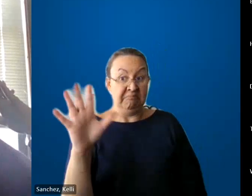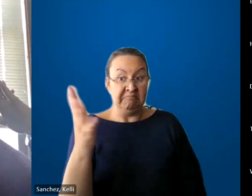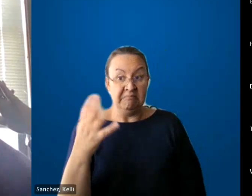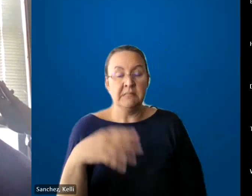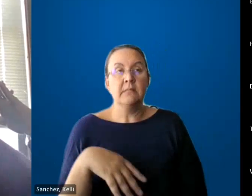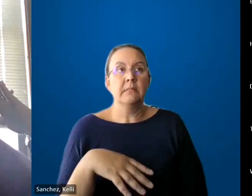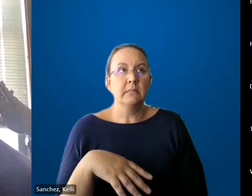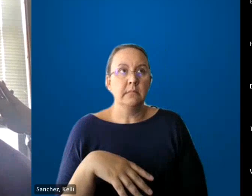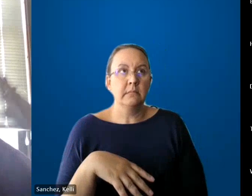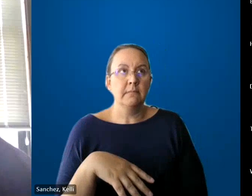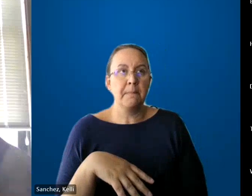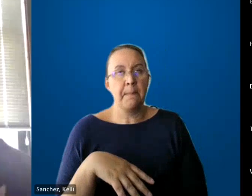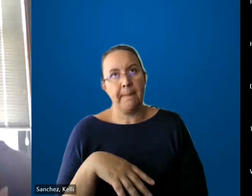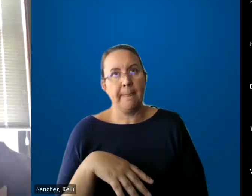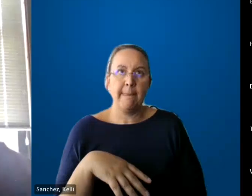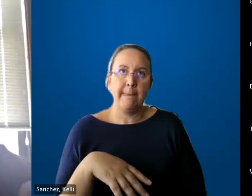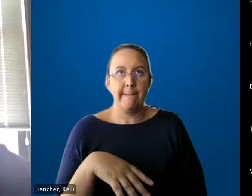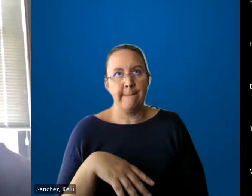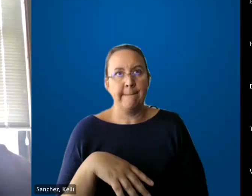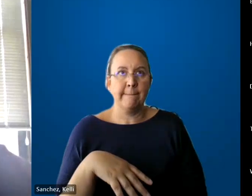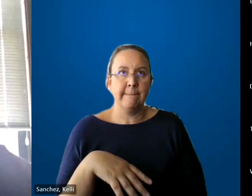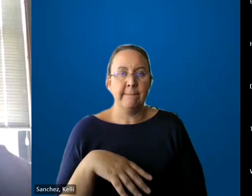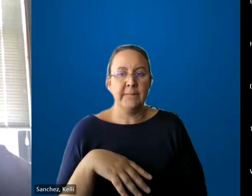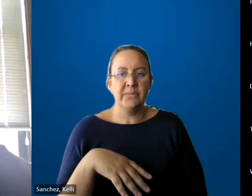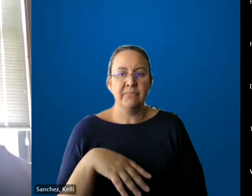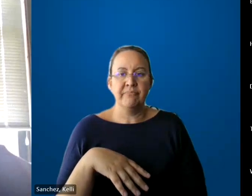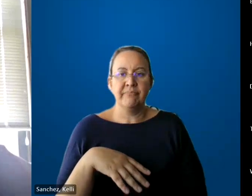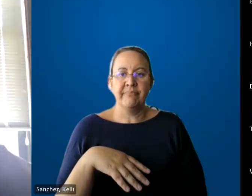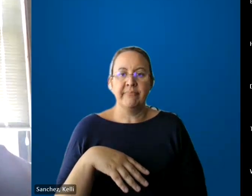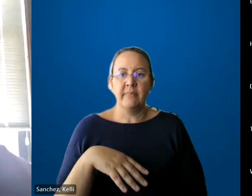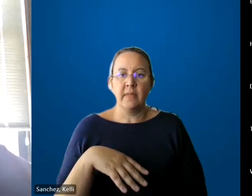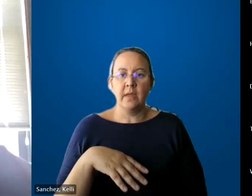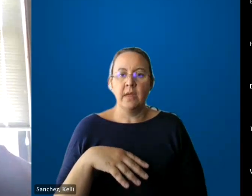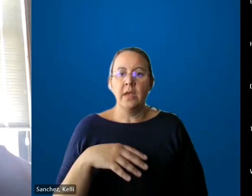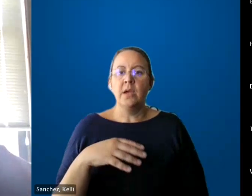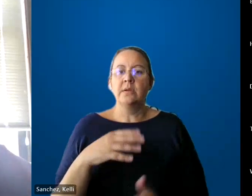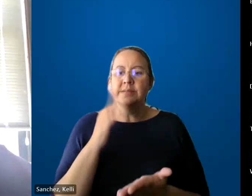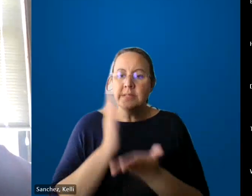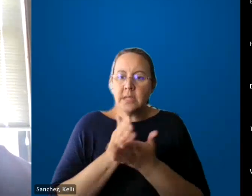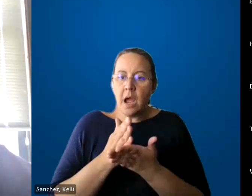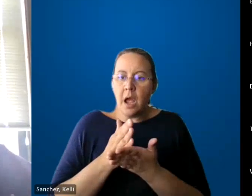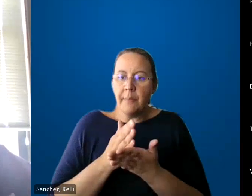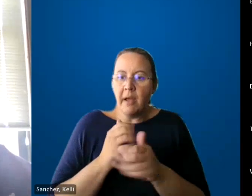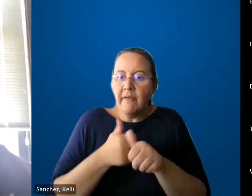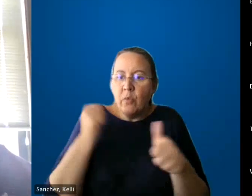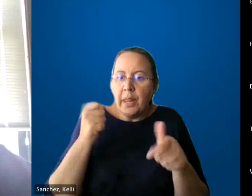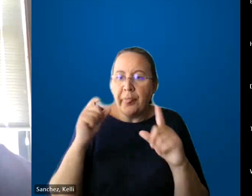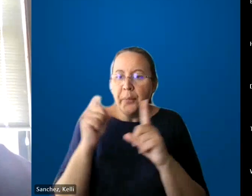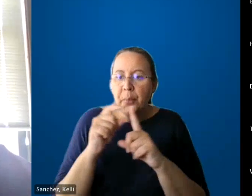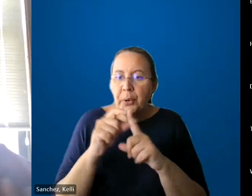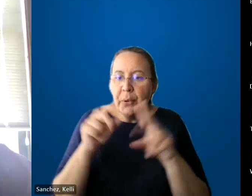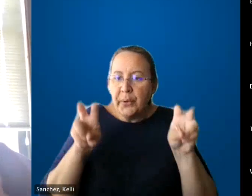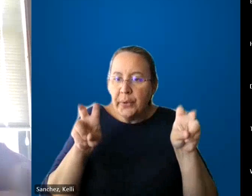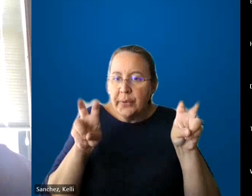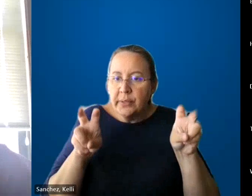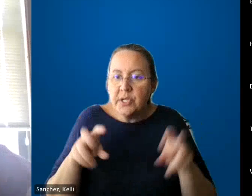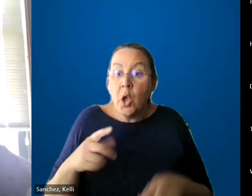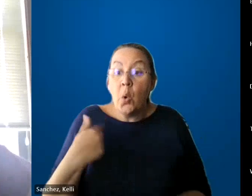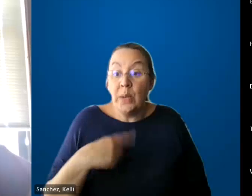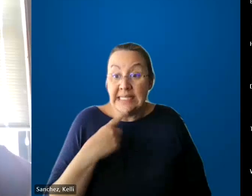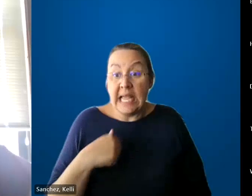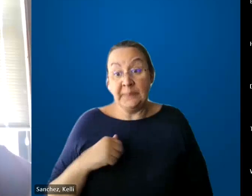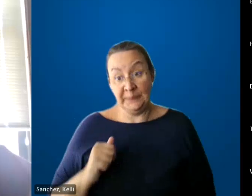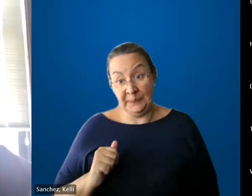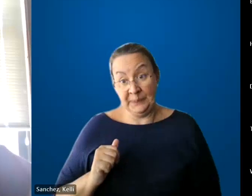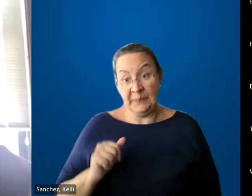that we stop tiptoeing around the words. Like Mhm. we say, hey, this is an